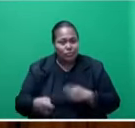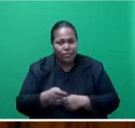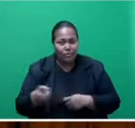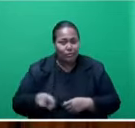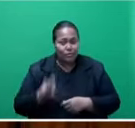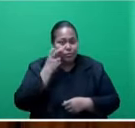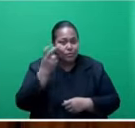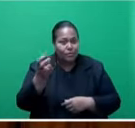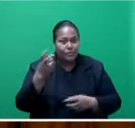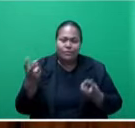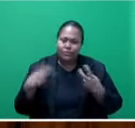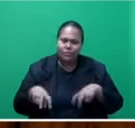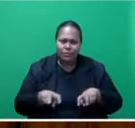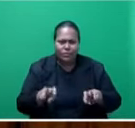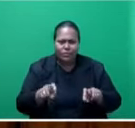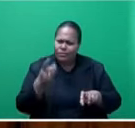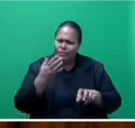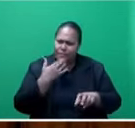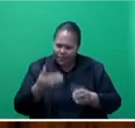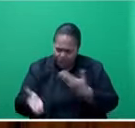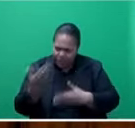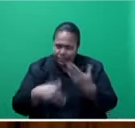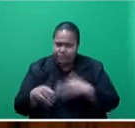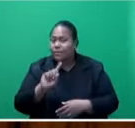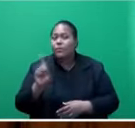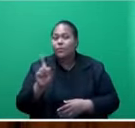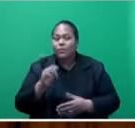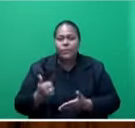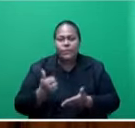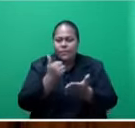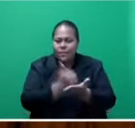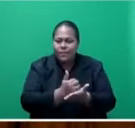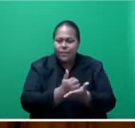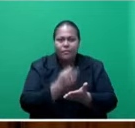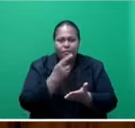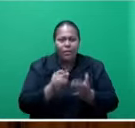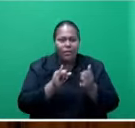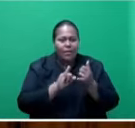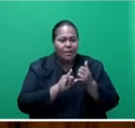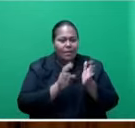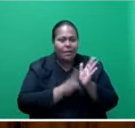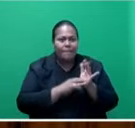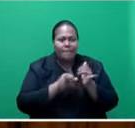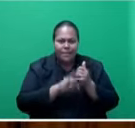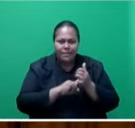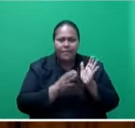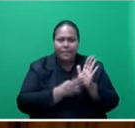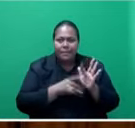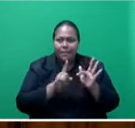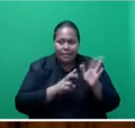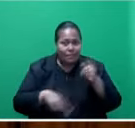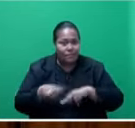Minister please explain what assistance is available for MSMEs in Fiji, especially in light